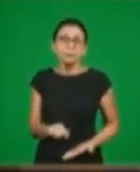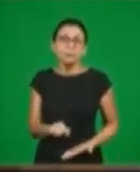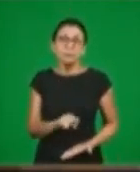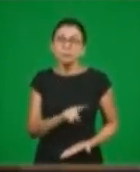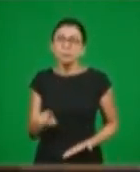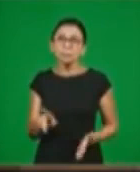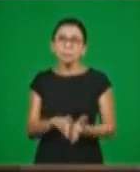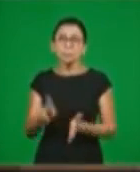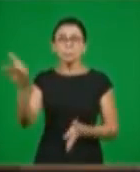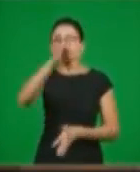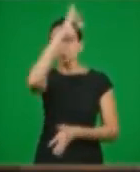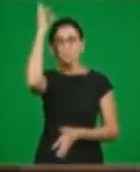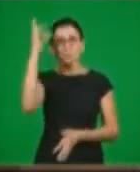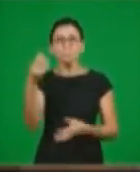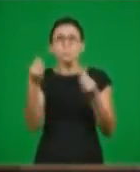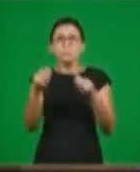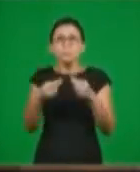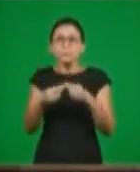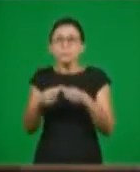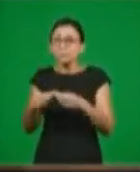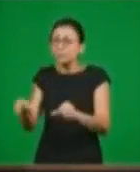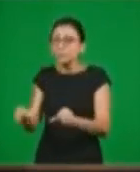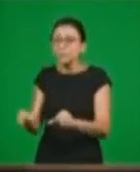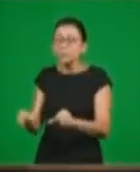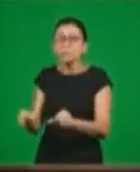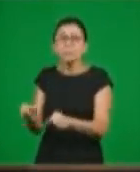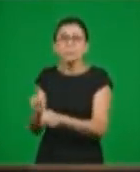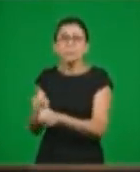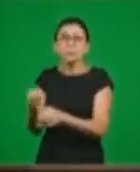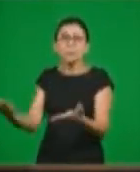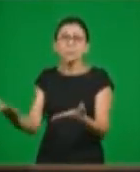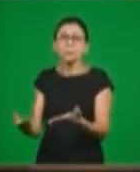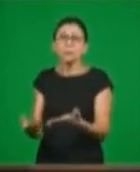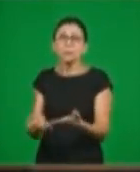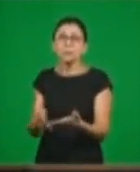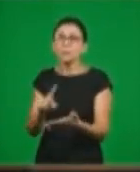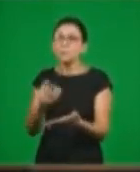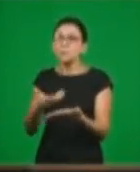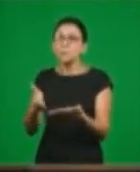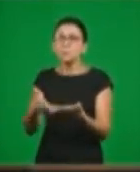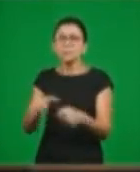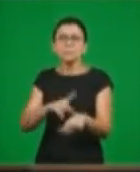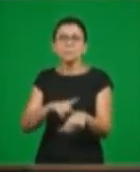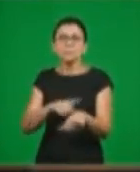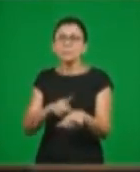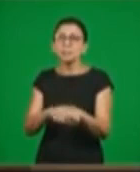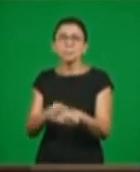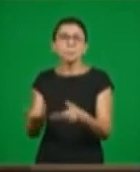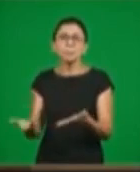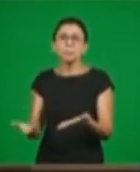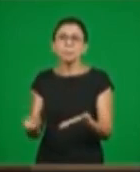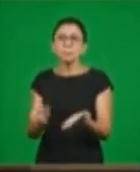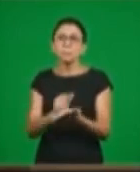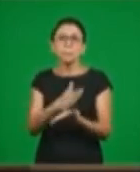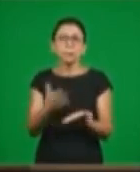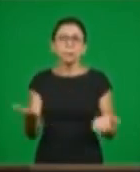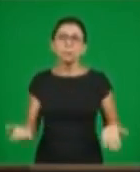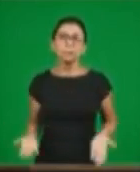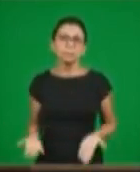Spirit, why would you stay there? Don't lose your time. Don't waste your time to do what everyone's